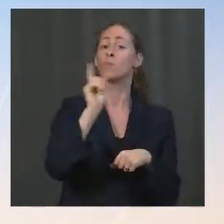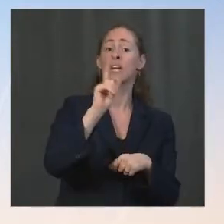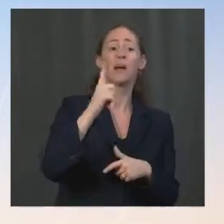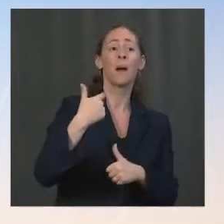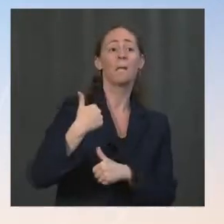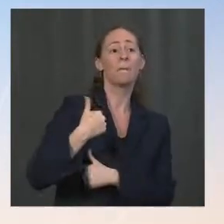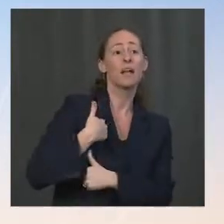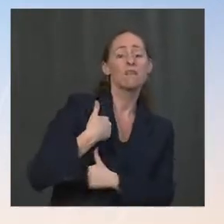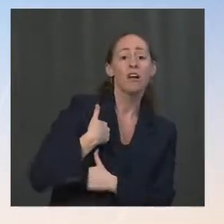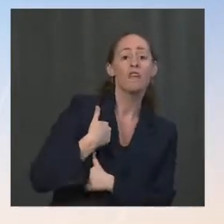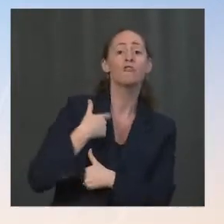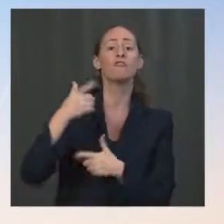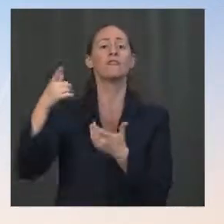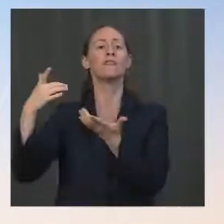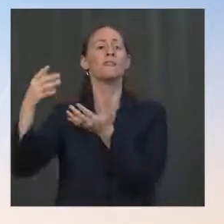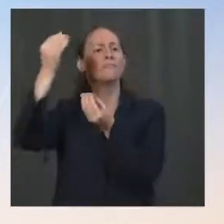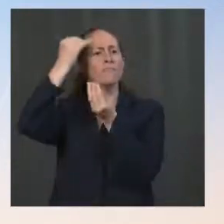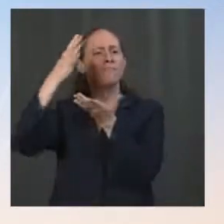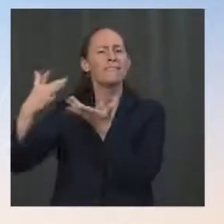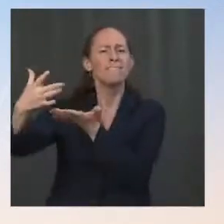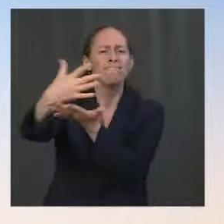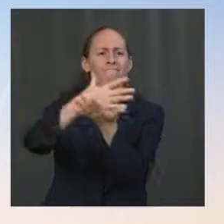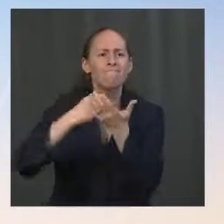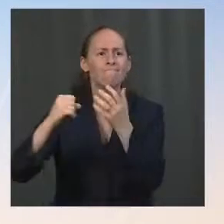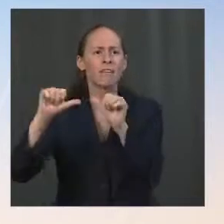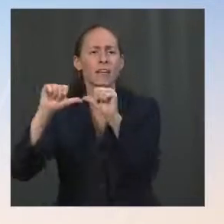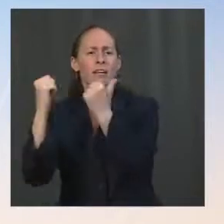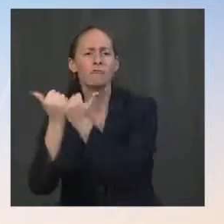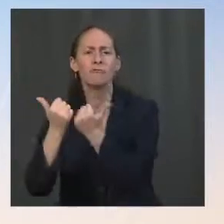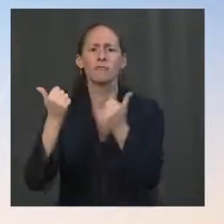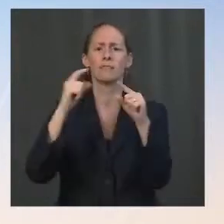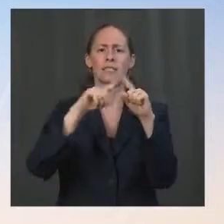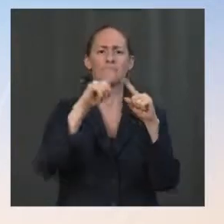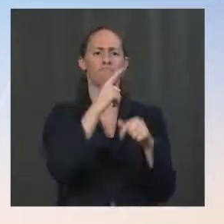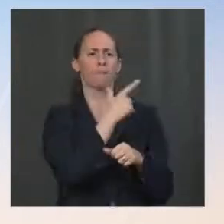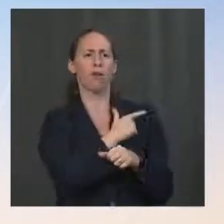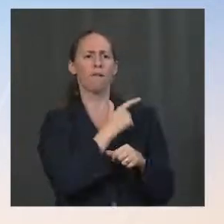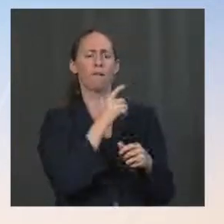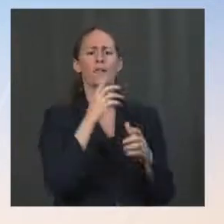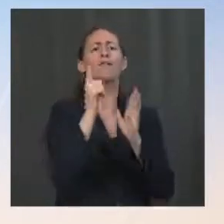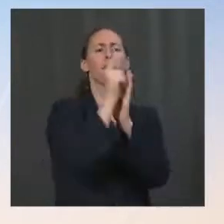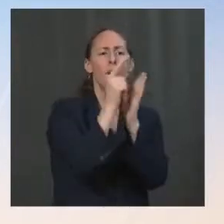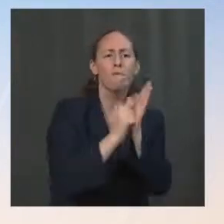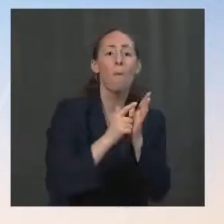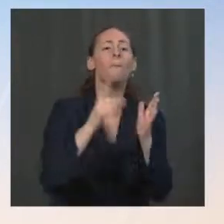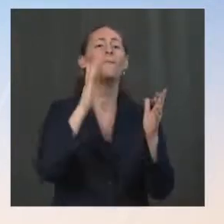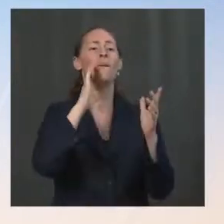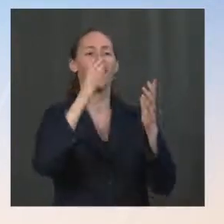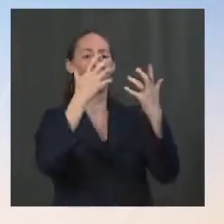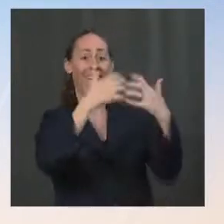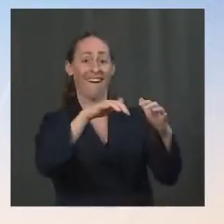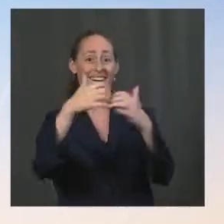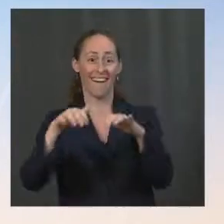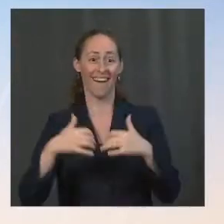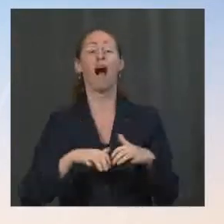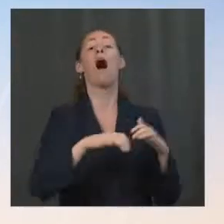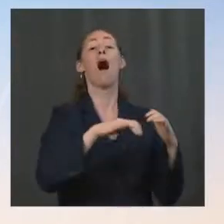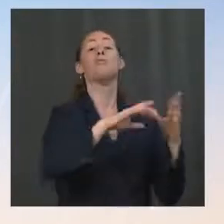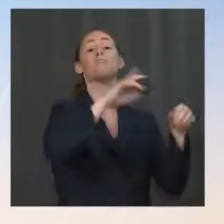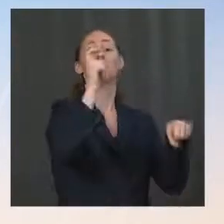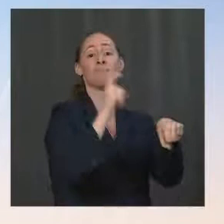law enforcement professionals, and many others, to ensure that all Afghans are screened and vetted prior to being allowed into the United